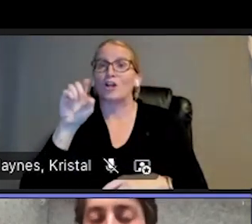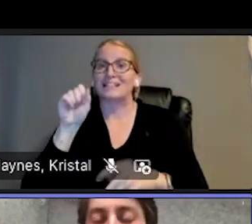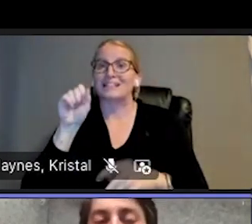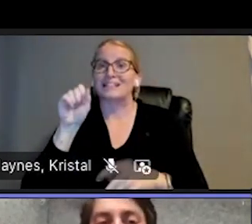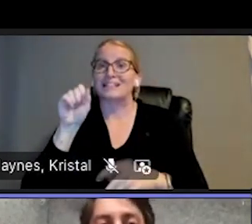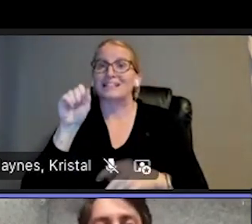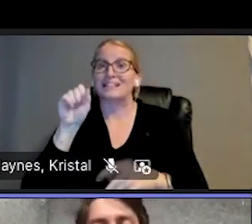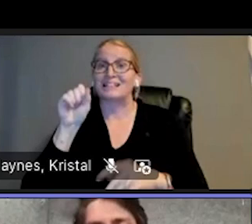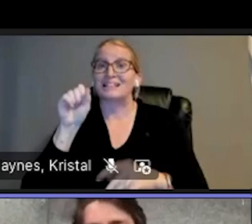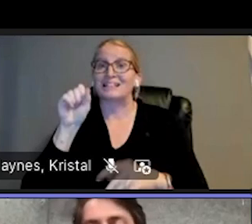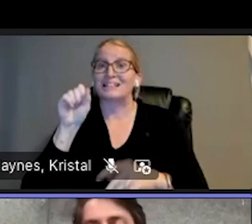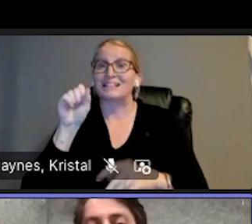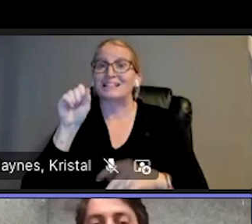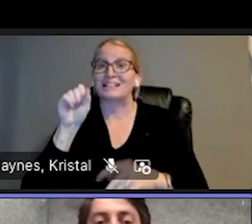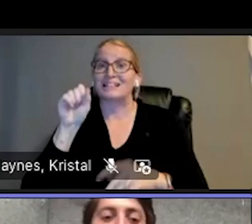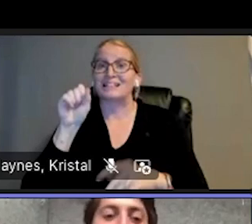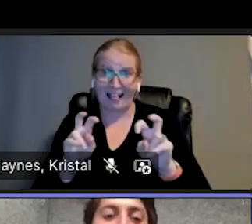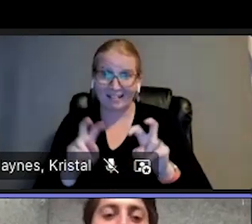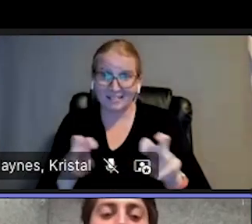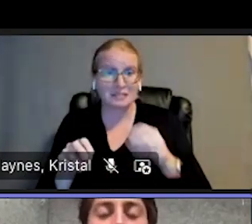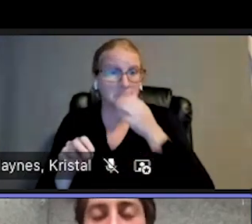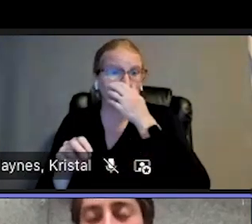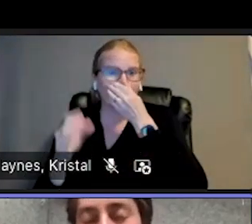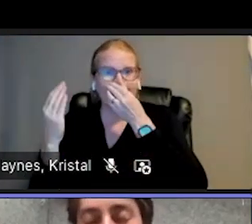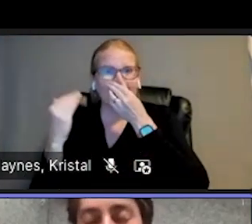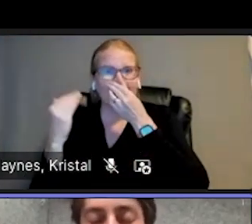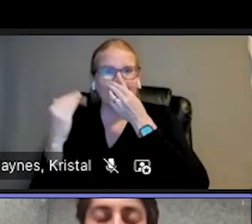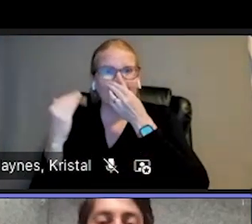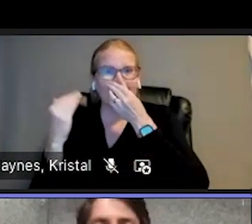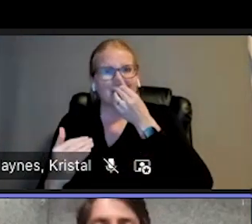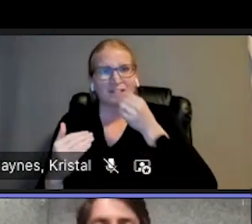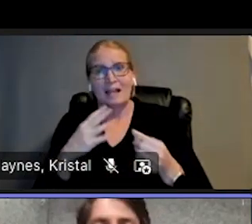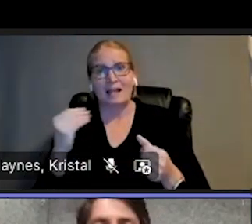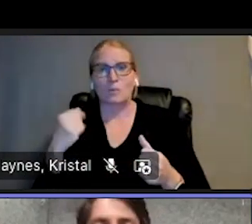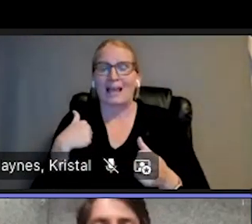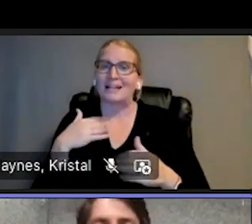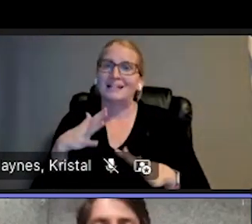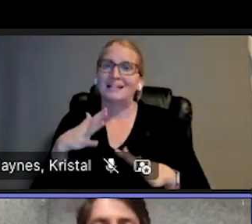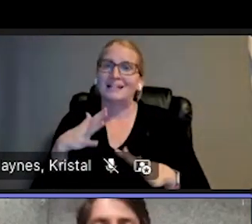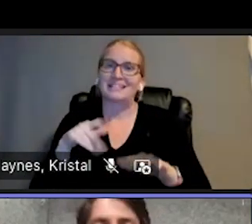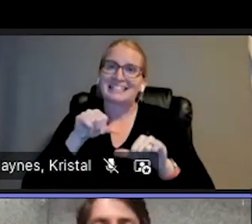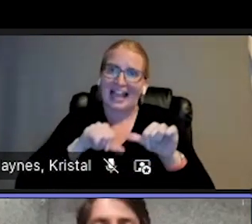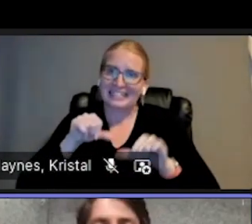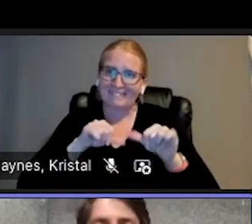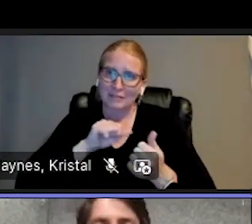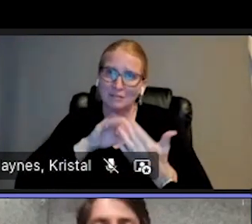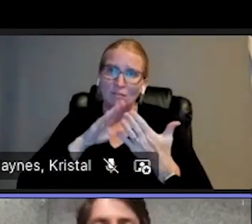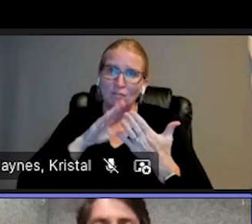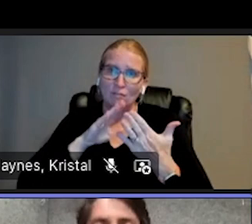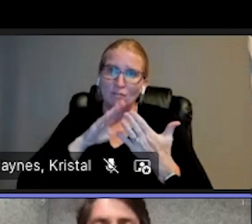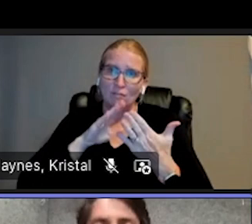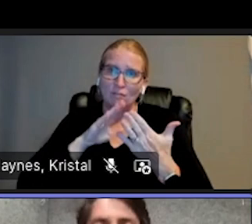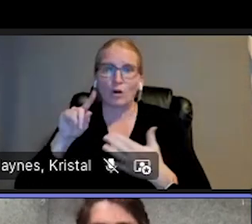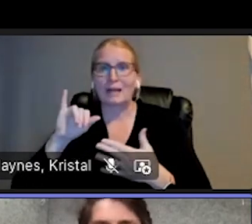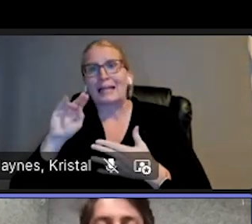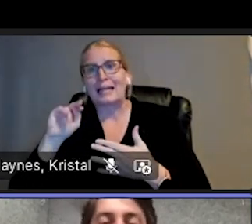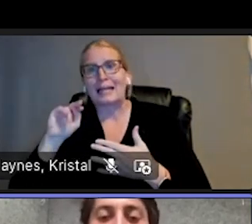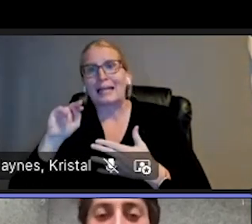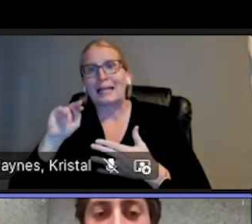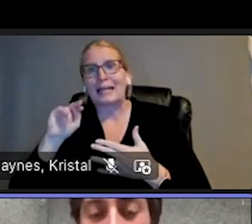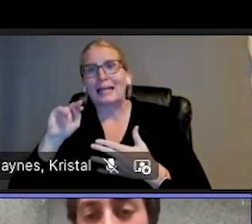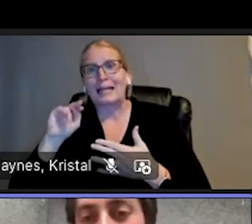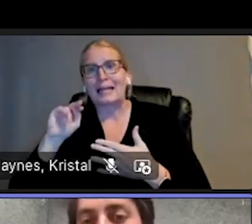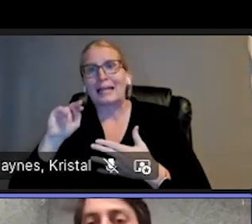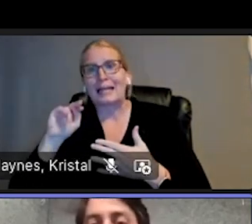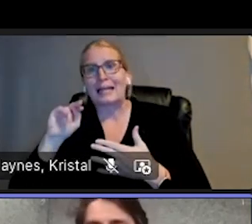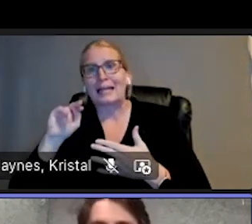scientific input-output study to dig deeply into the workforce gaps in the state and the workforce that will be